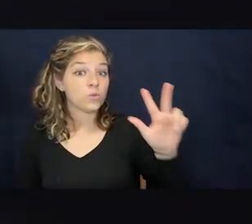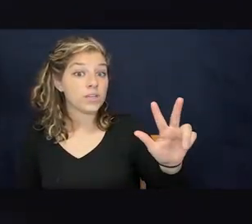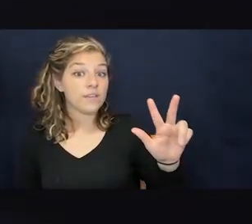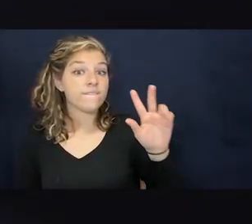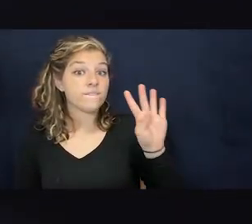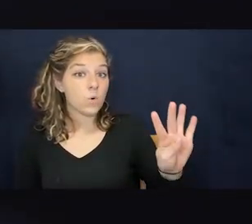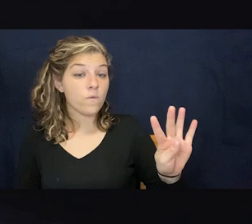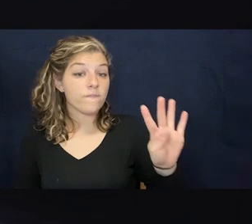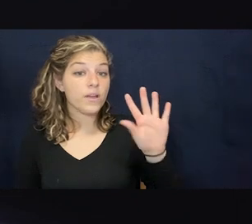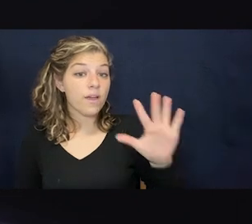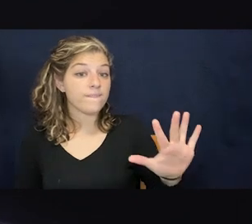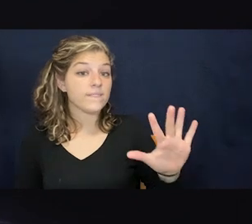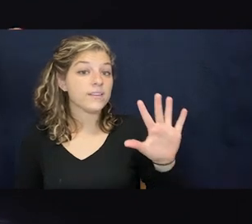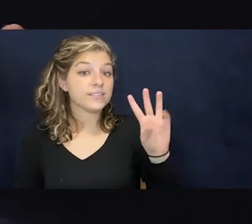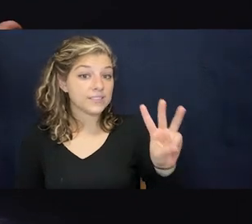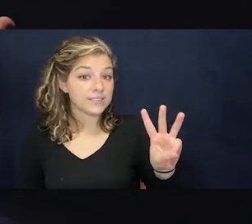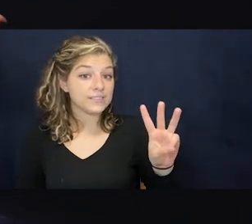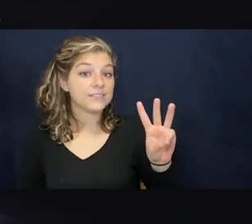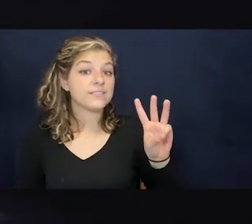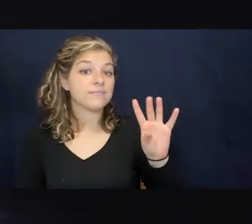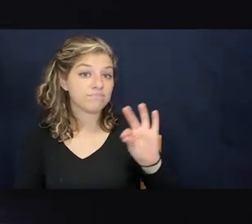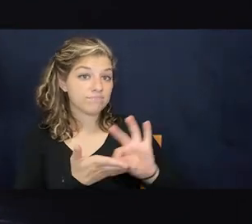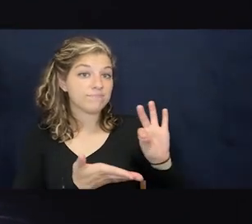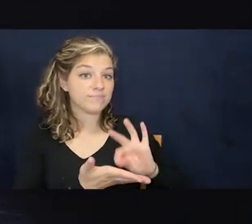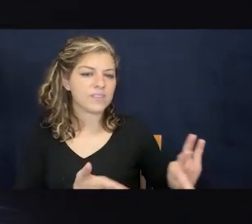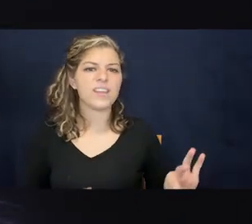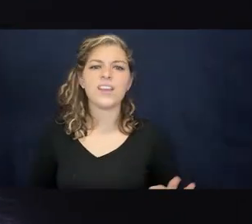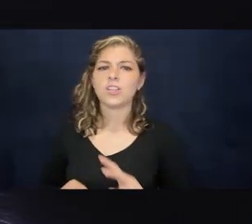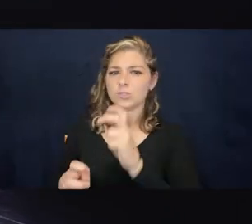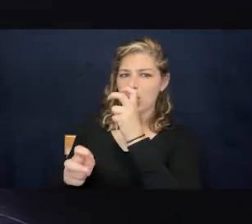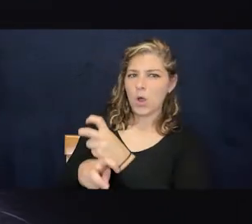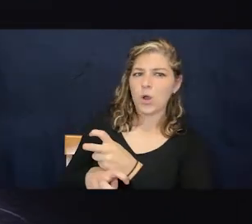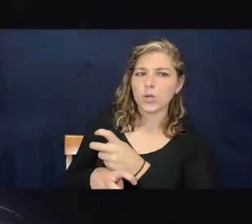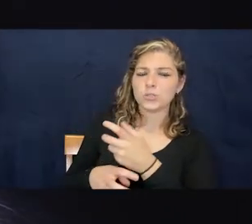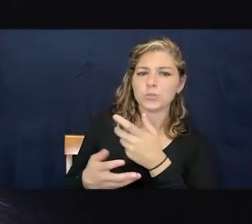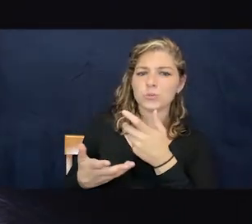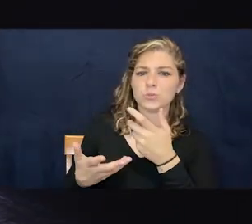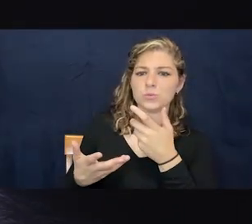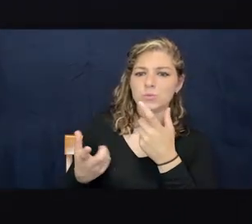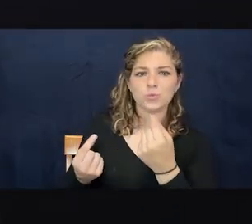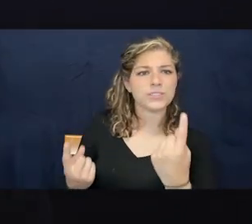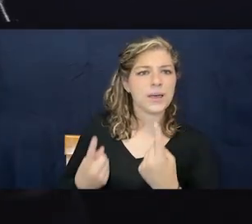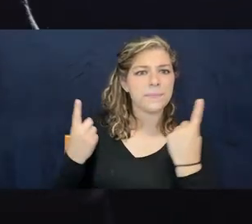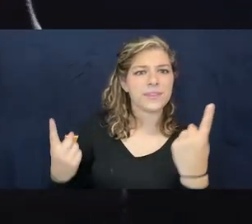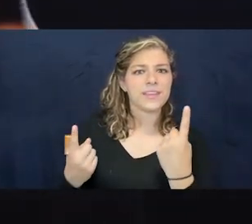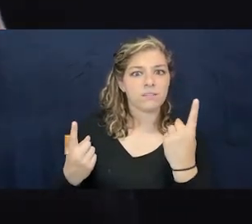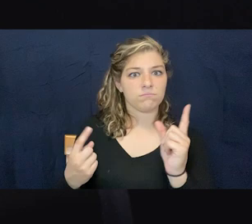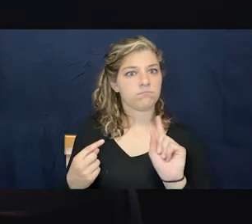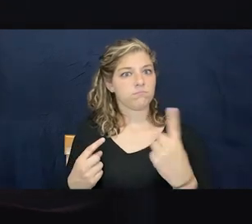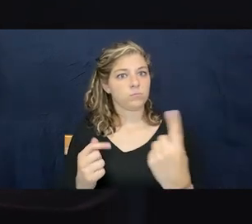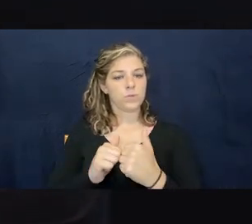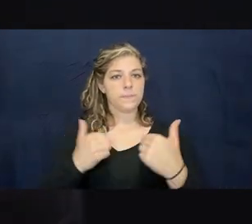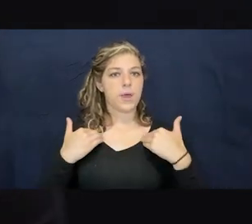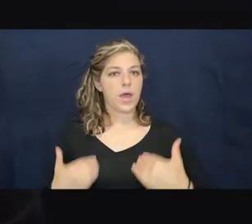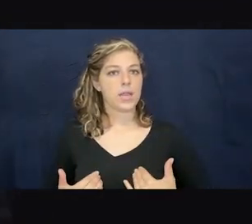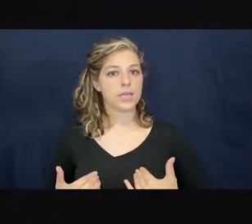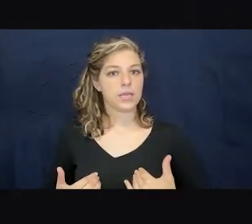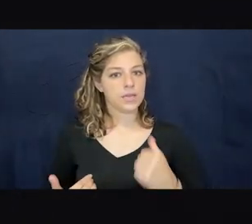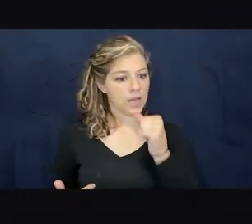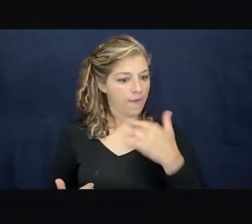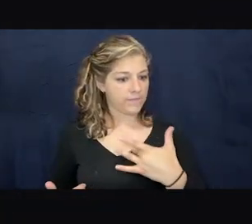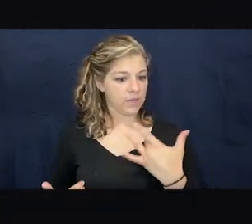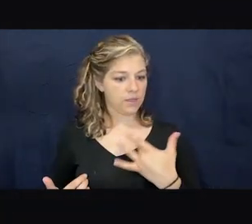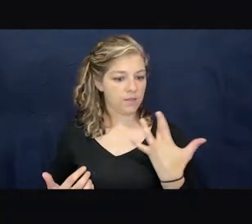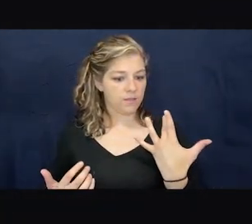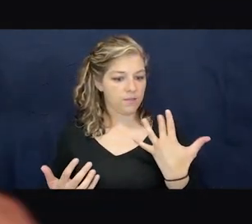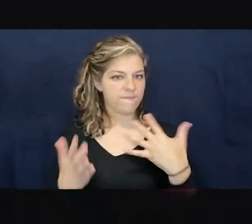they do. One, two, three, four, five, six. It is hard to do